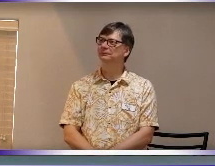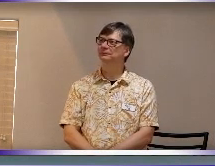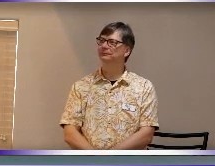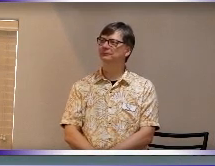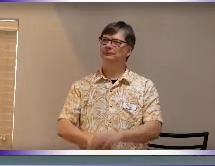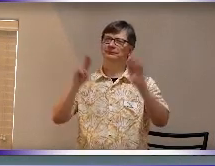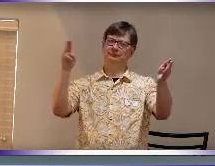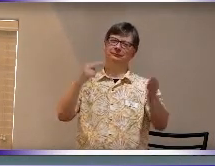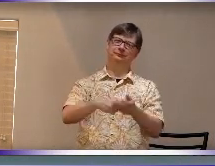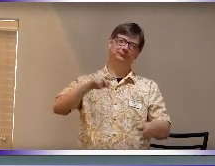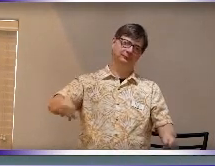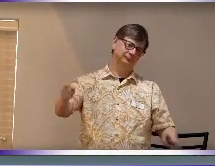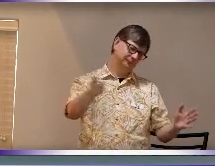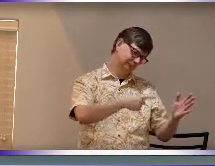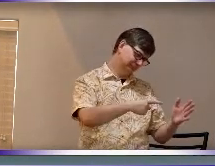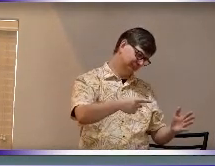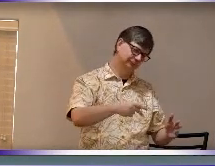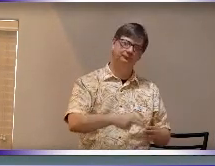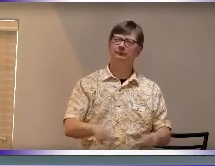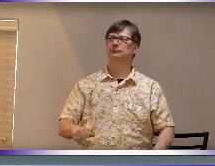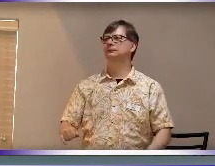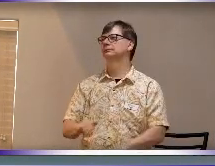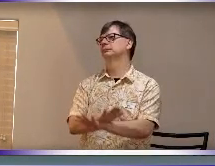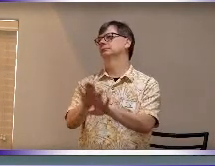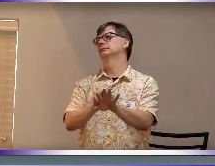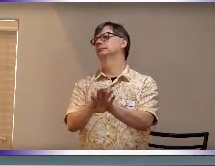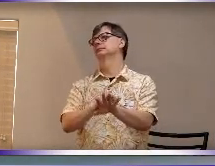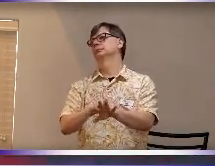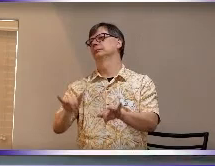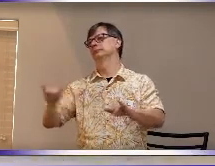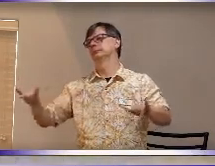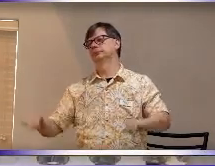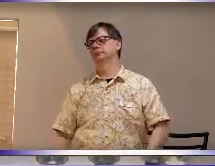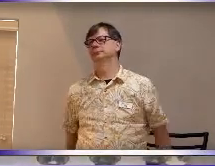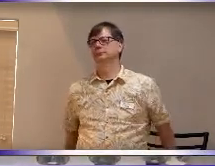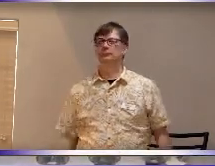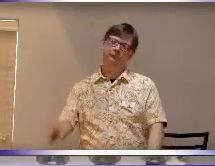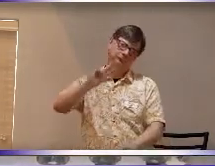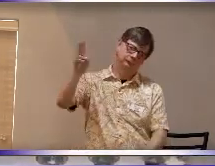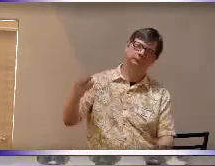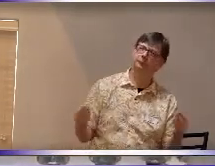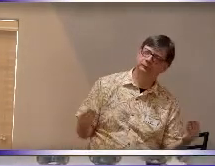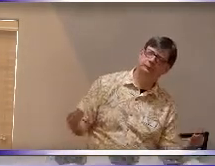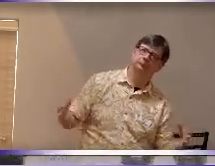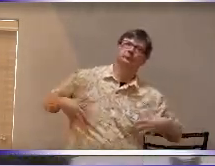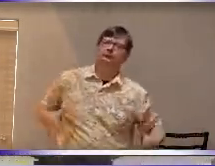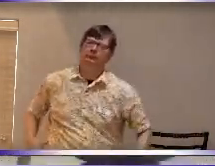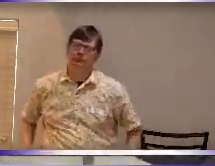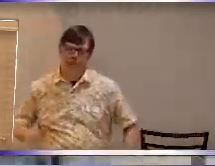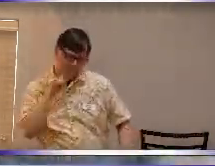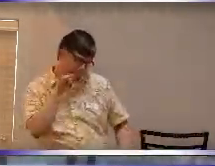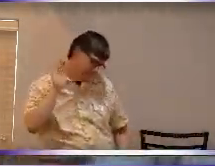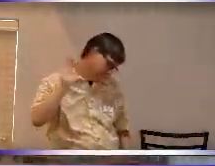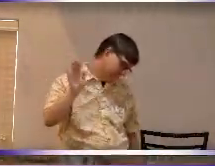70% of them have dryers. And then another bunch of them living in apartments or something